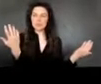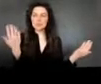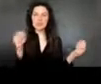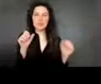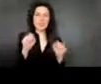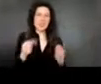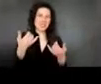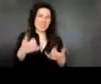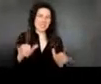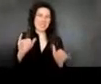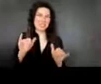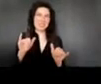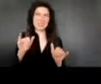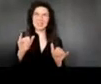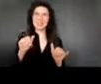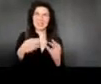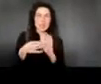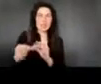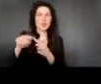of completely open anything.